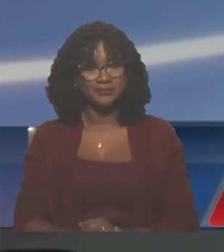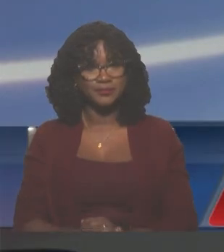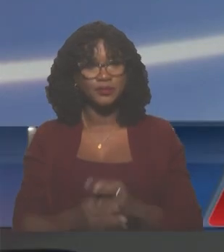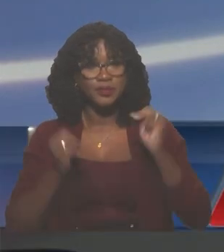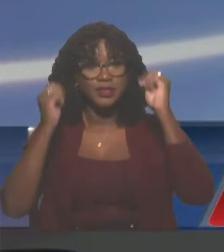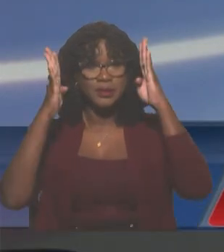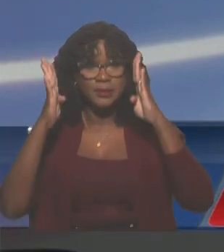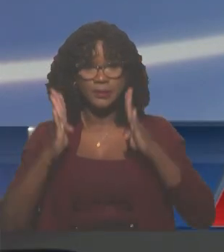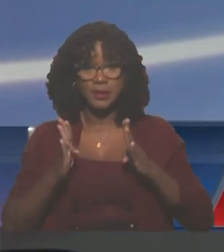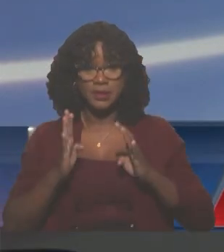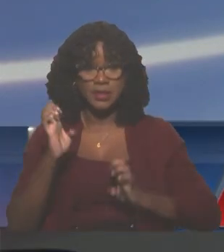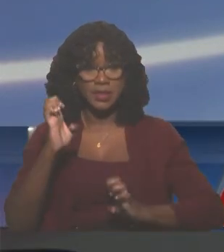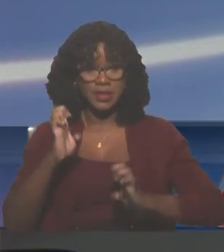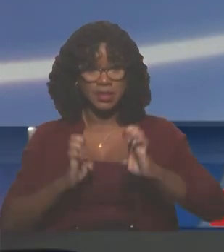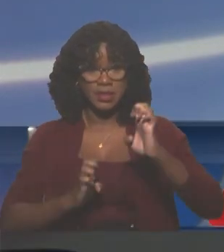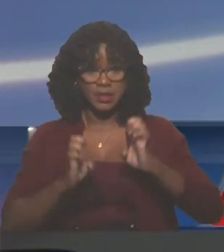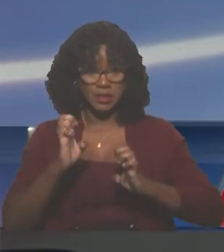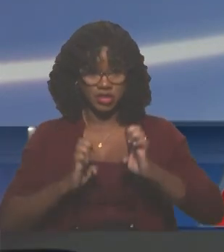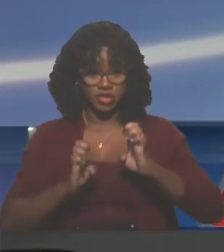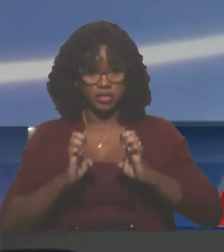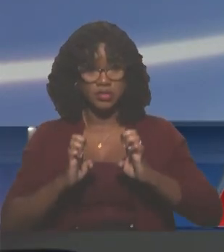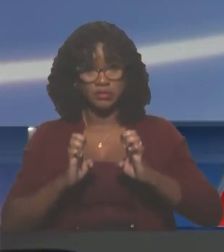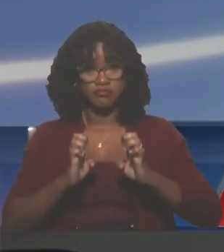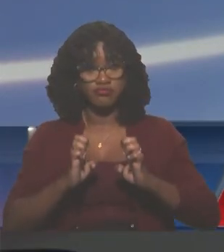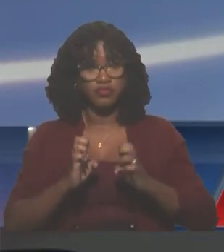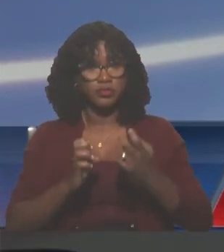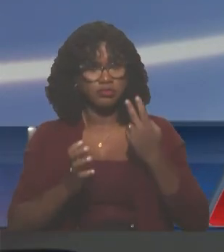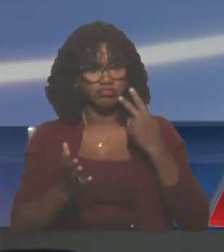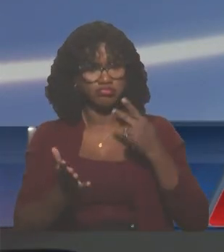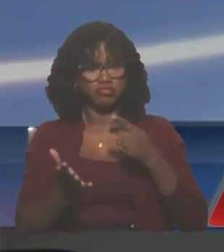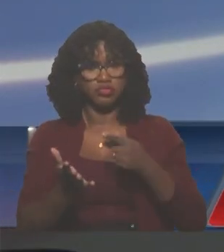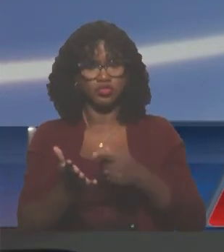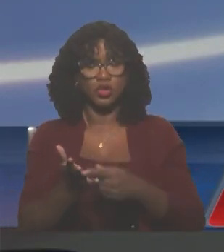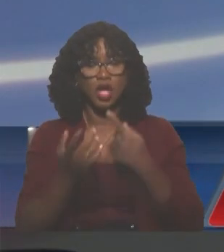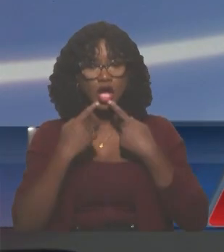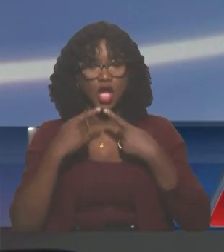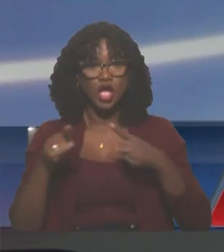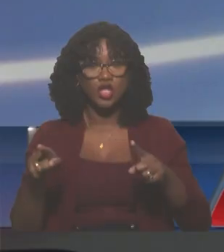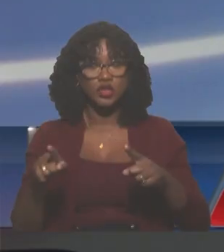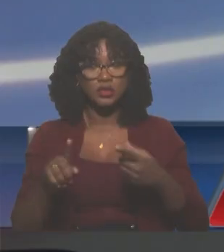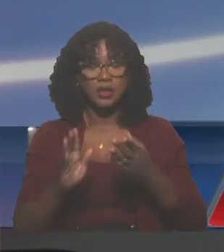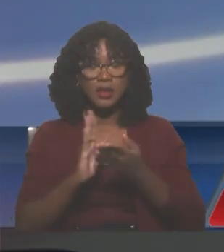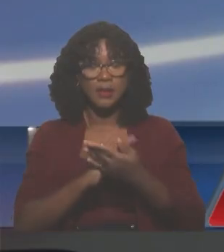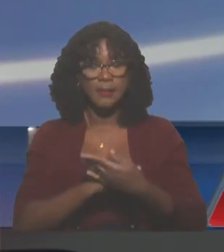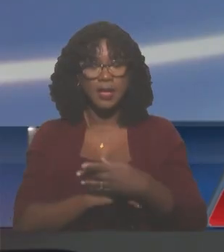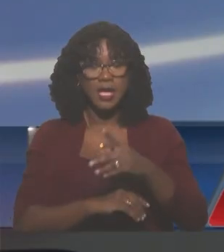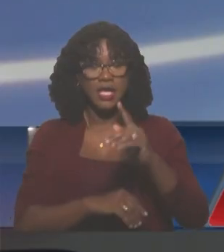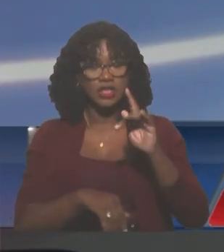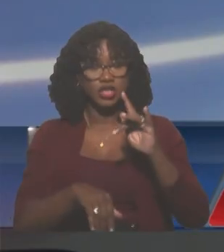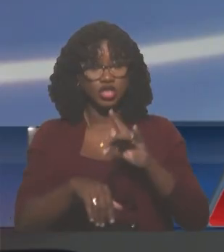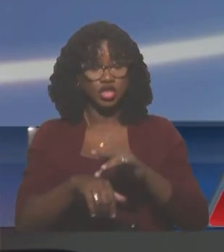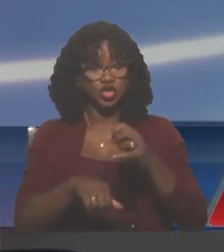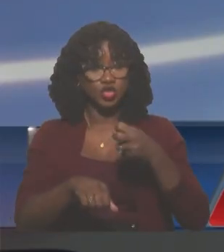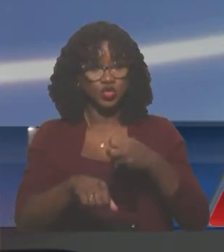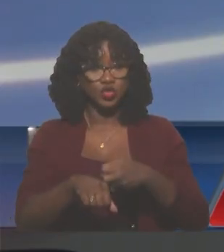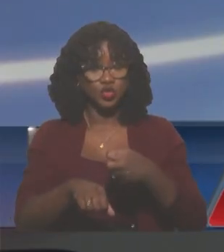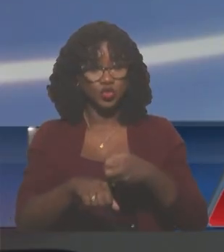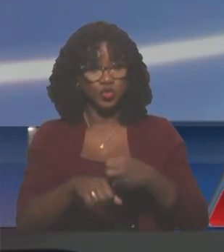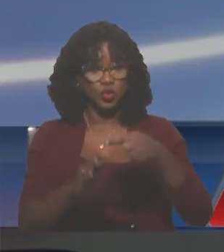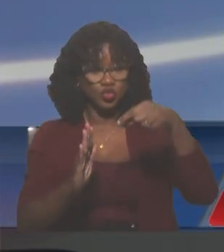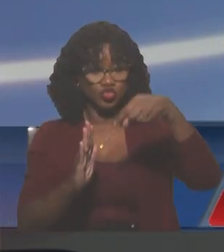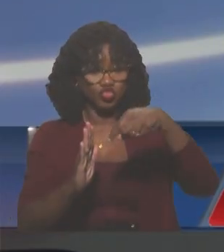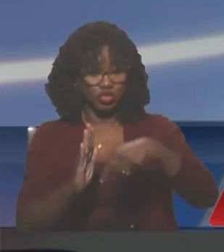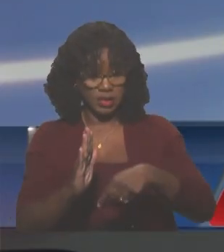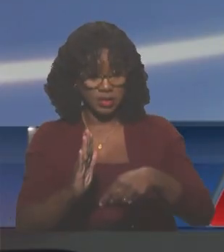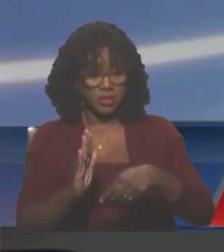Minister of Energy and Energy Industries Roodal Moonilal has noted the announcement by Touchstone Trinidad Central Block regarding the successful drilling